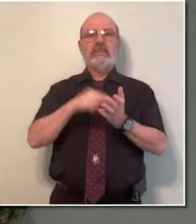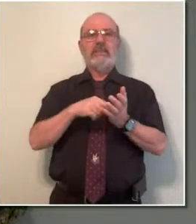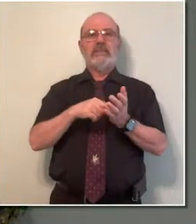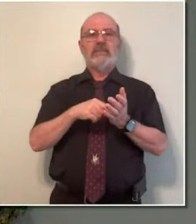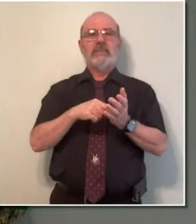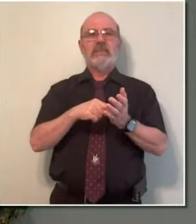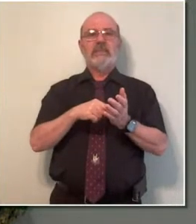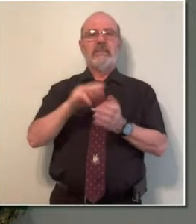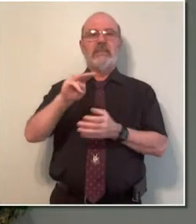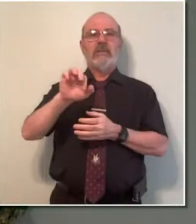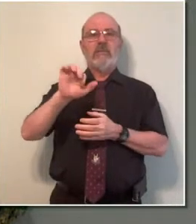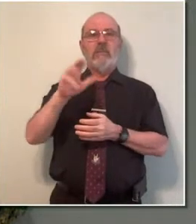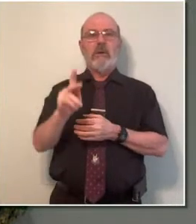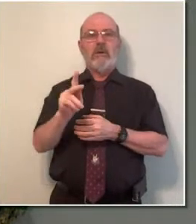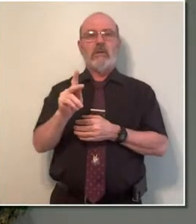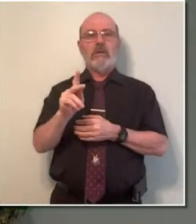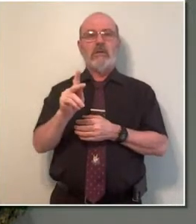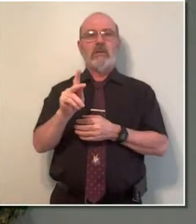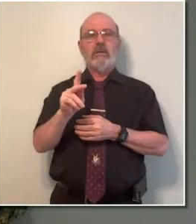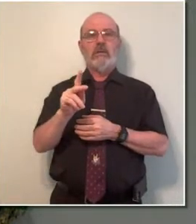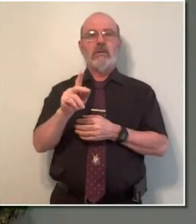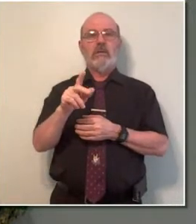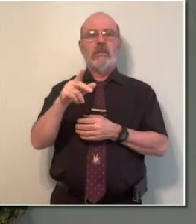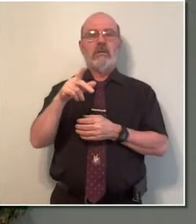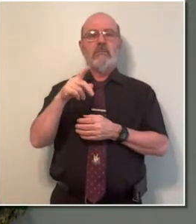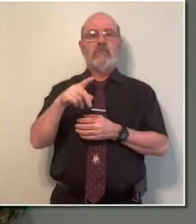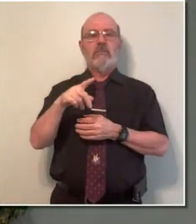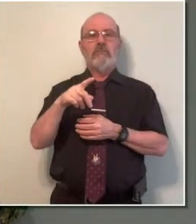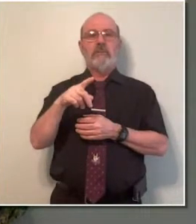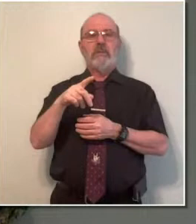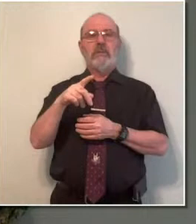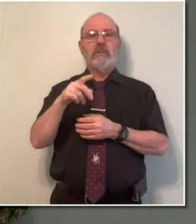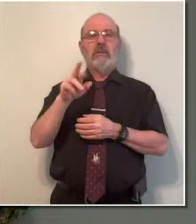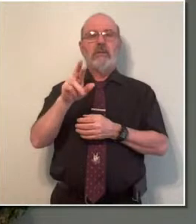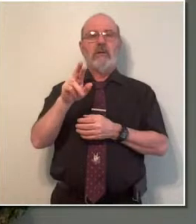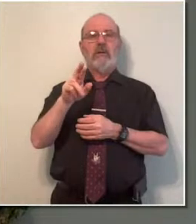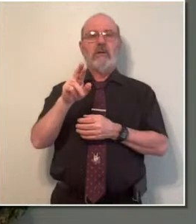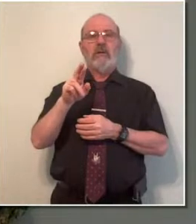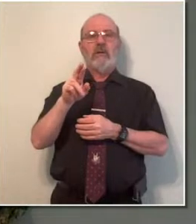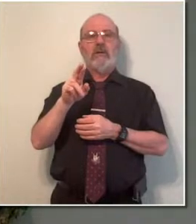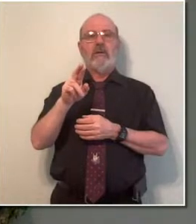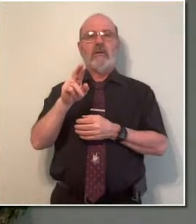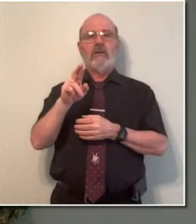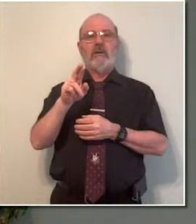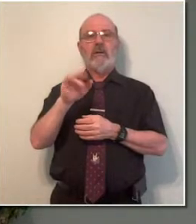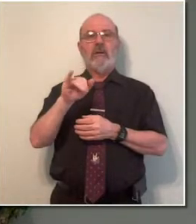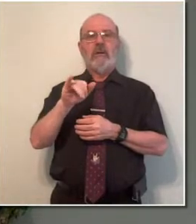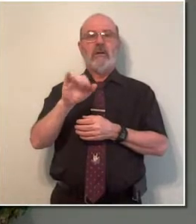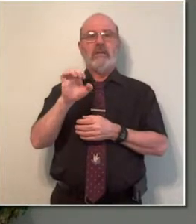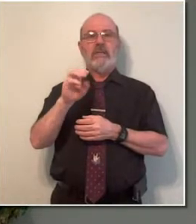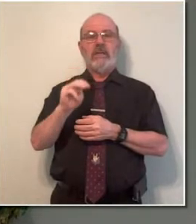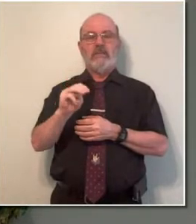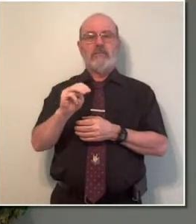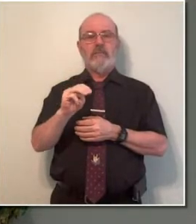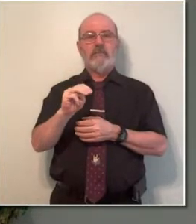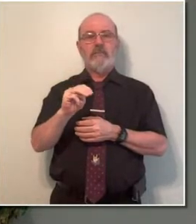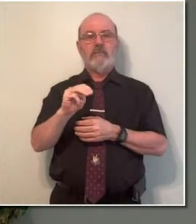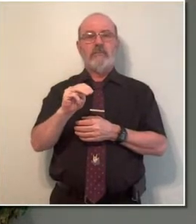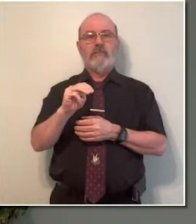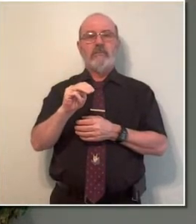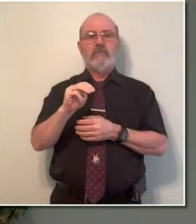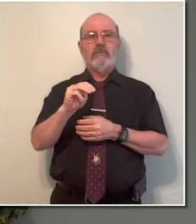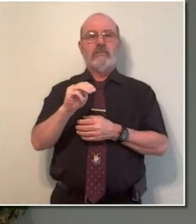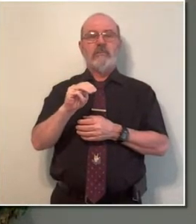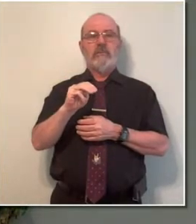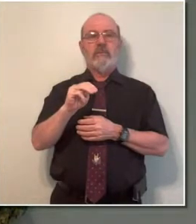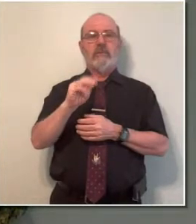Mark Priem. Priem. I'm not sure how you pronounce the last name. P-R-I-E-M. And his